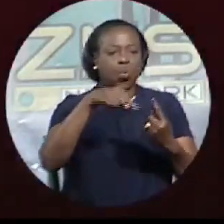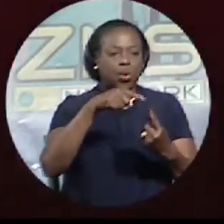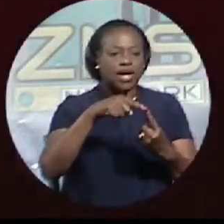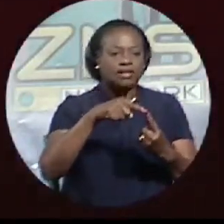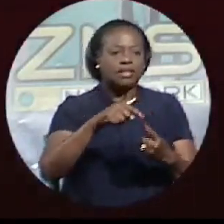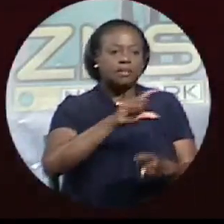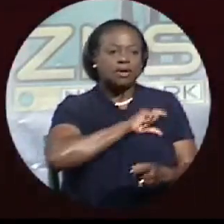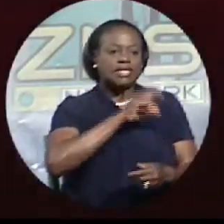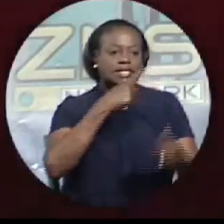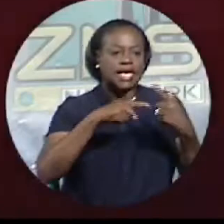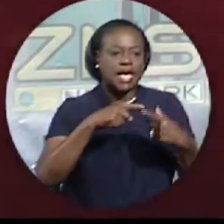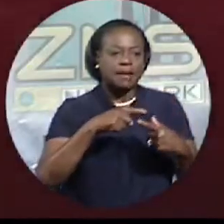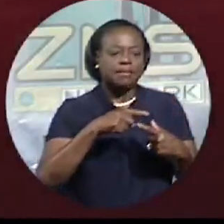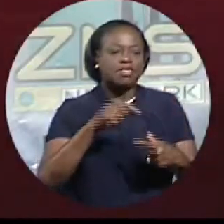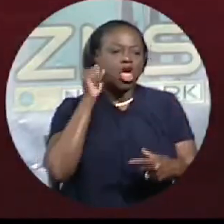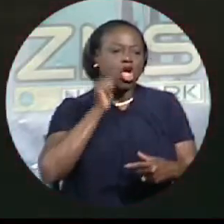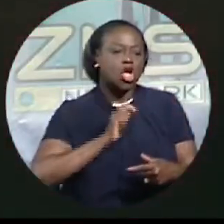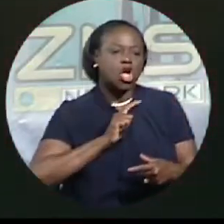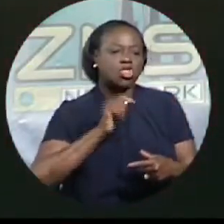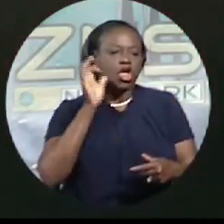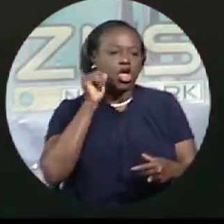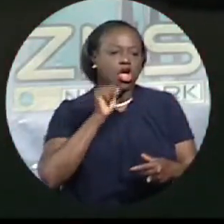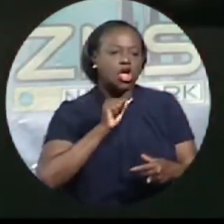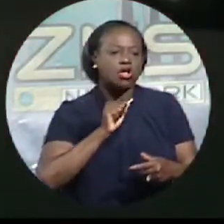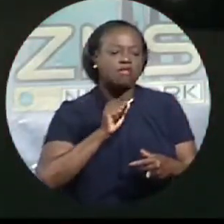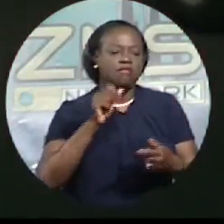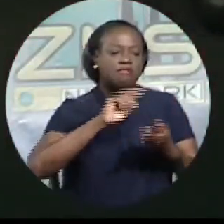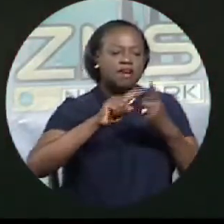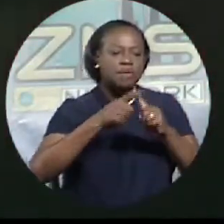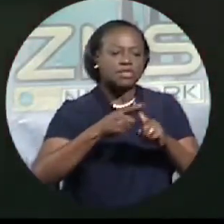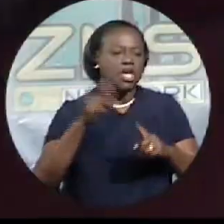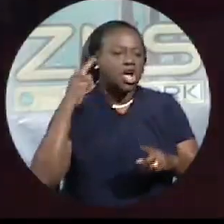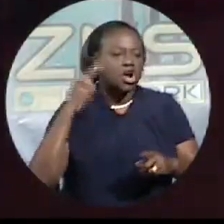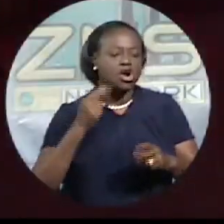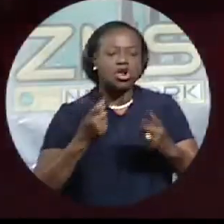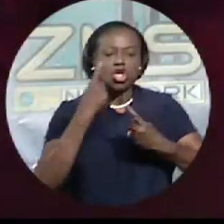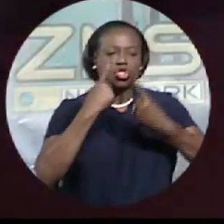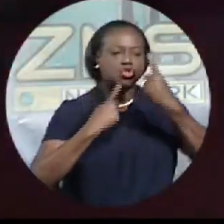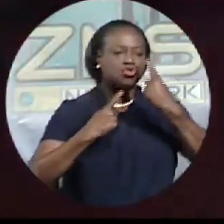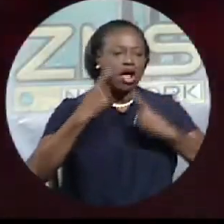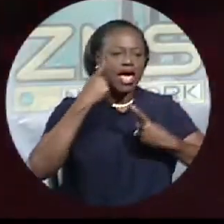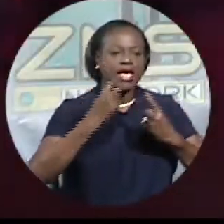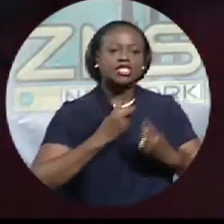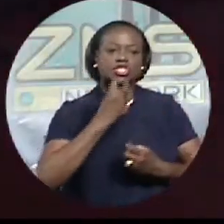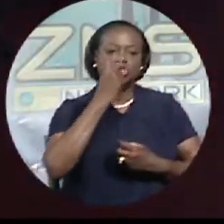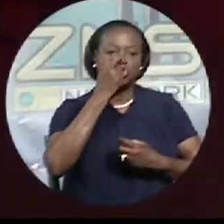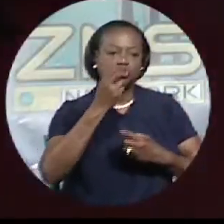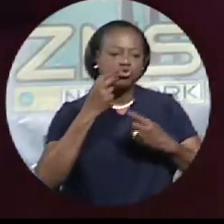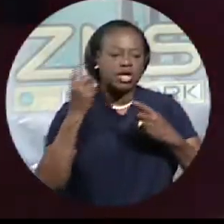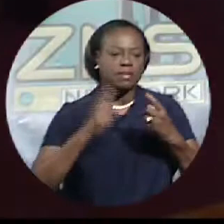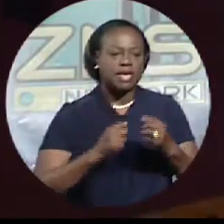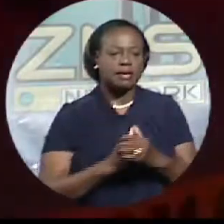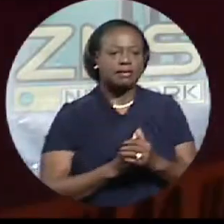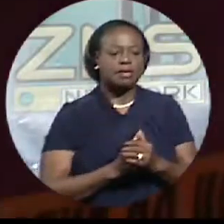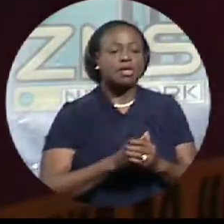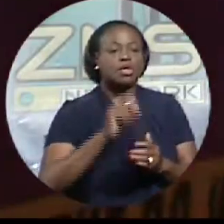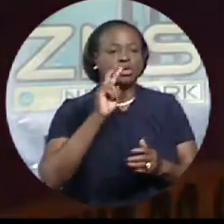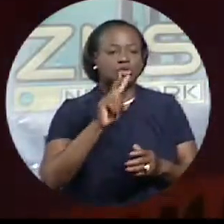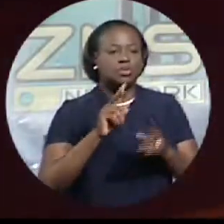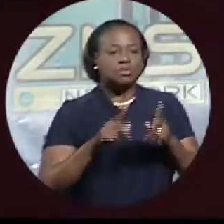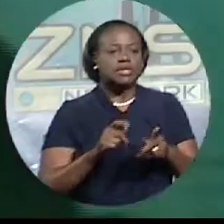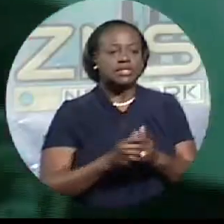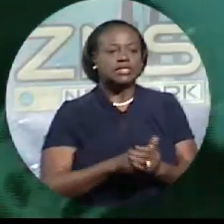heard screaming and crying. Two ambulances also showed up at the crowded area of onlookers, and police attended to the